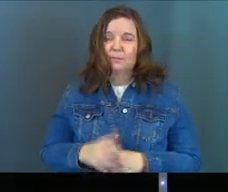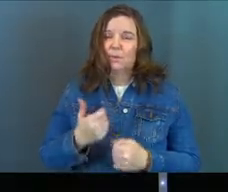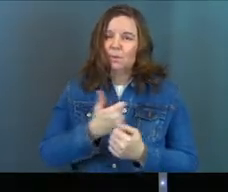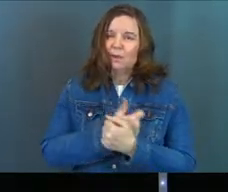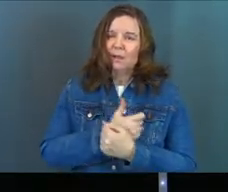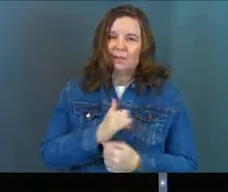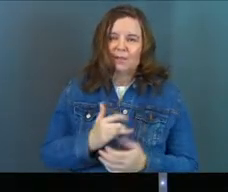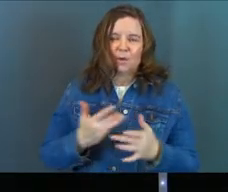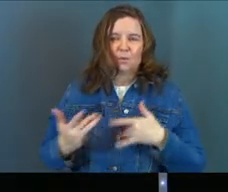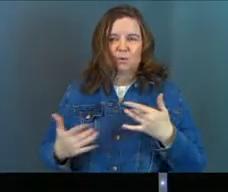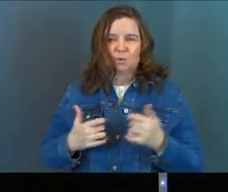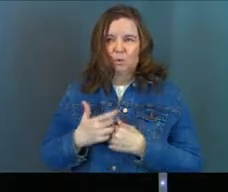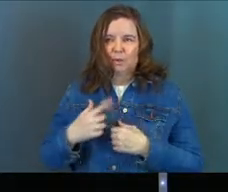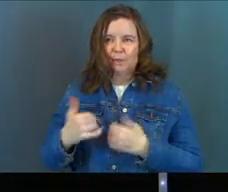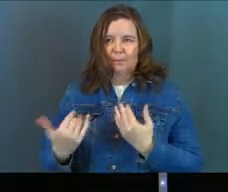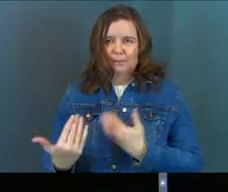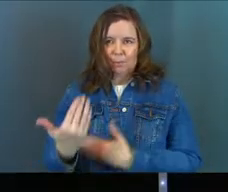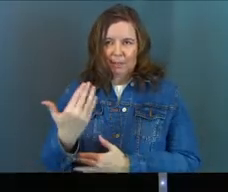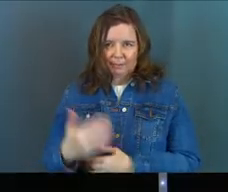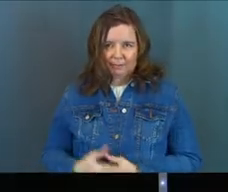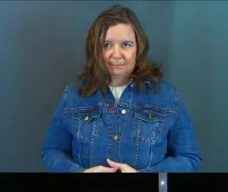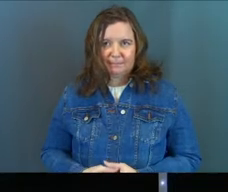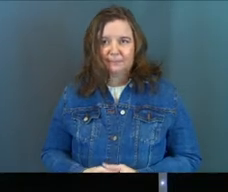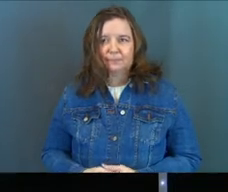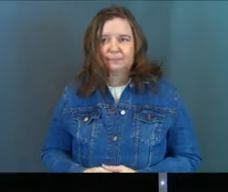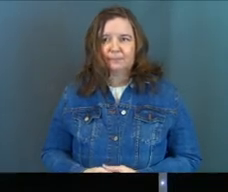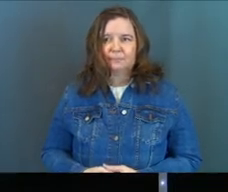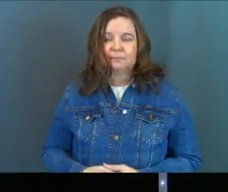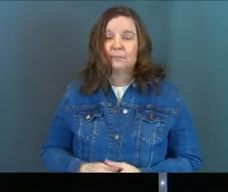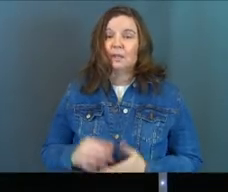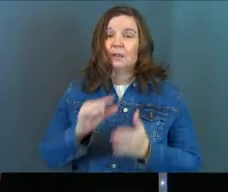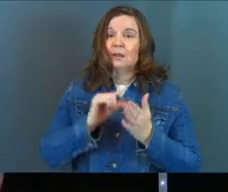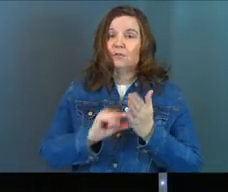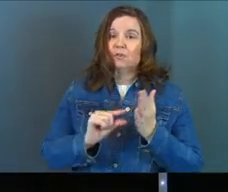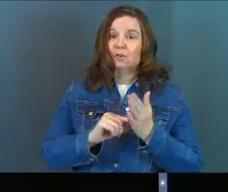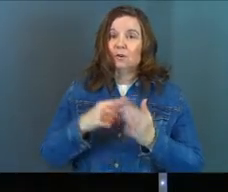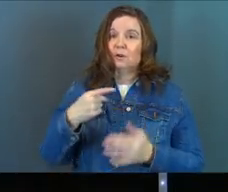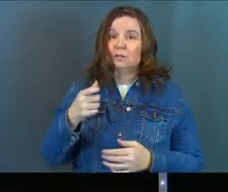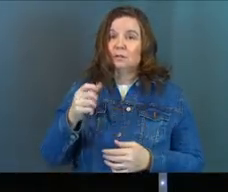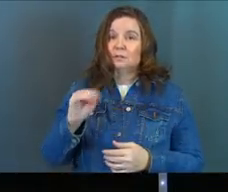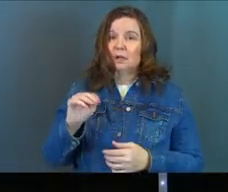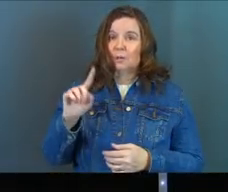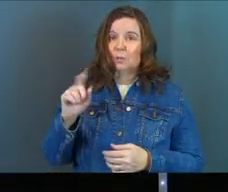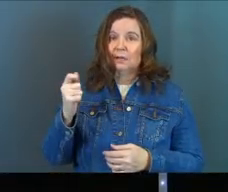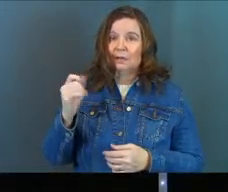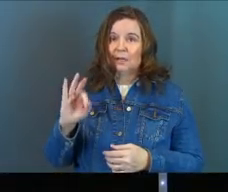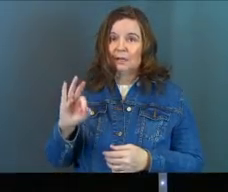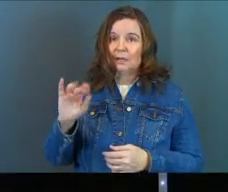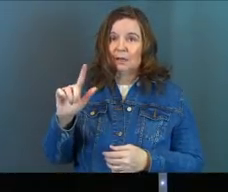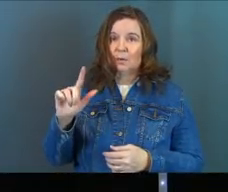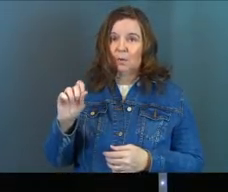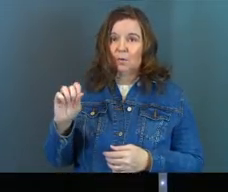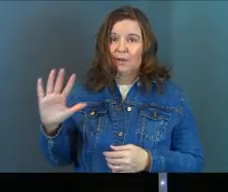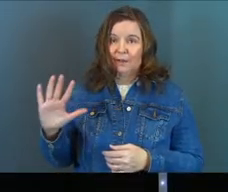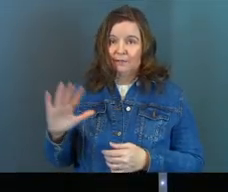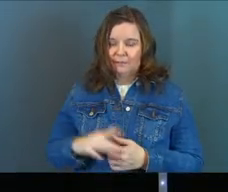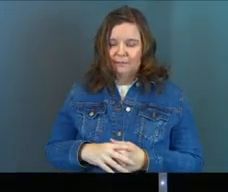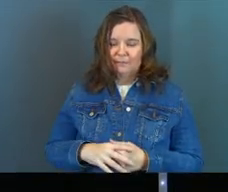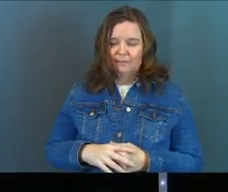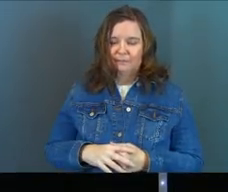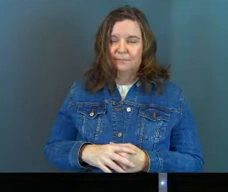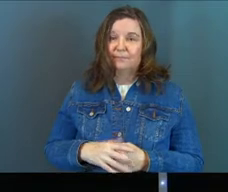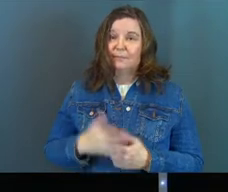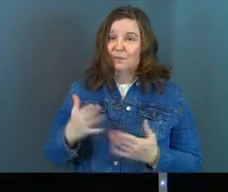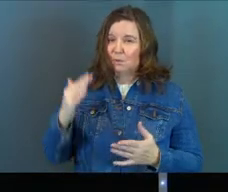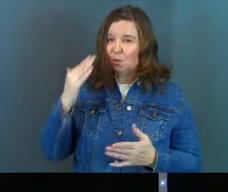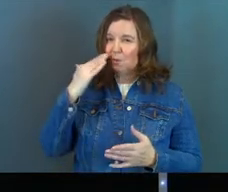We love that, and we rejoice with them this morning. There's a verse here, Psalm 119, 105.